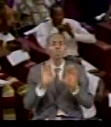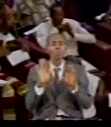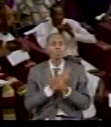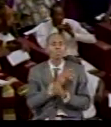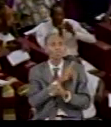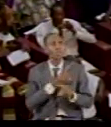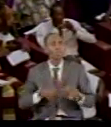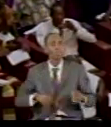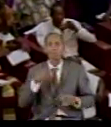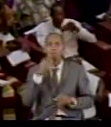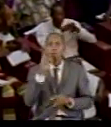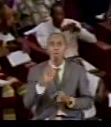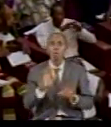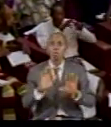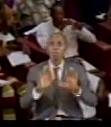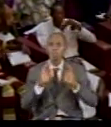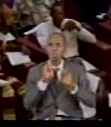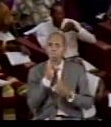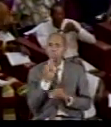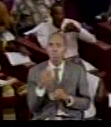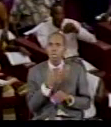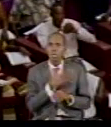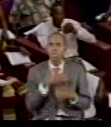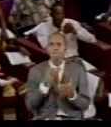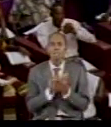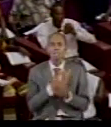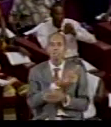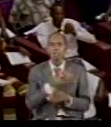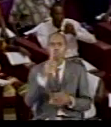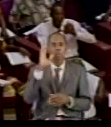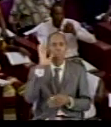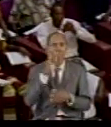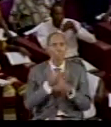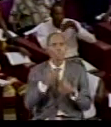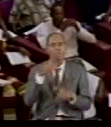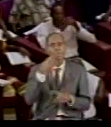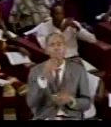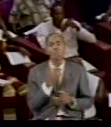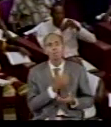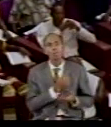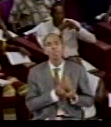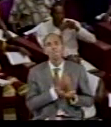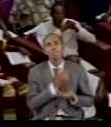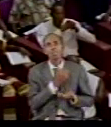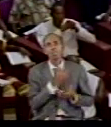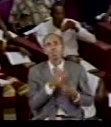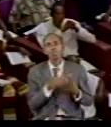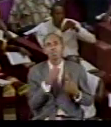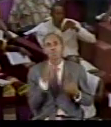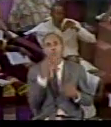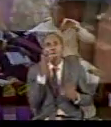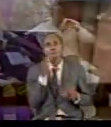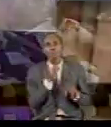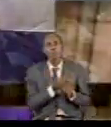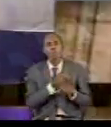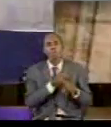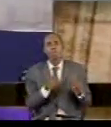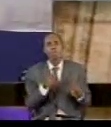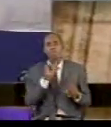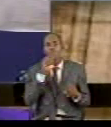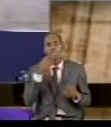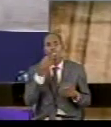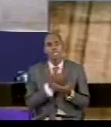not, and that no man will hurt you. You say amen to the promise, and don't say amen to